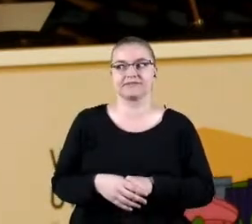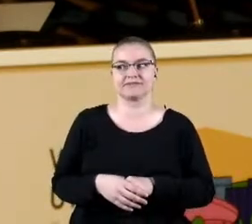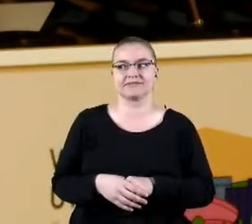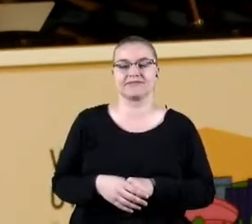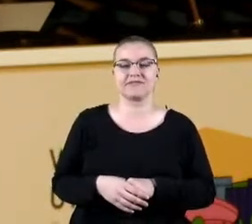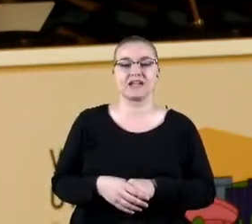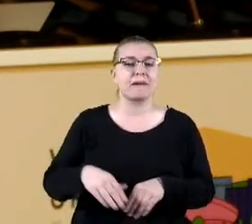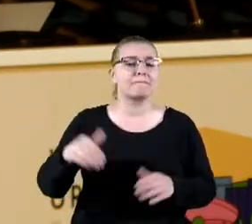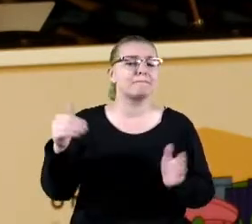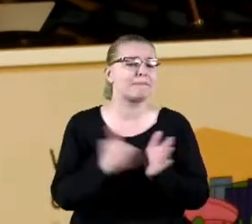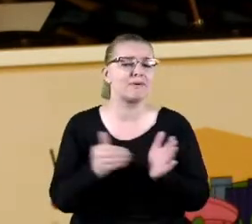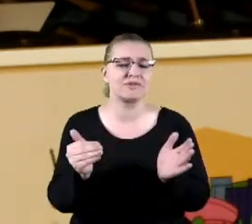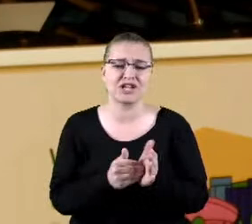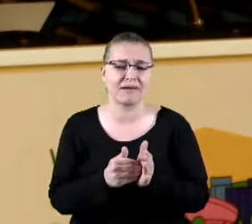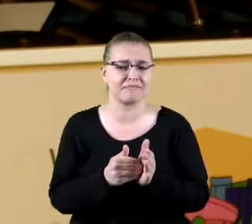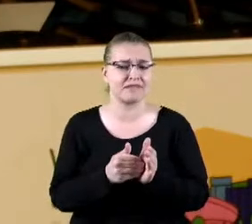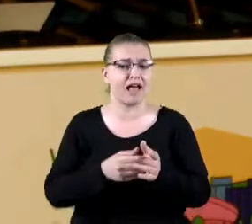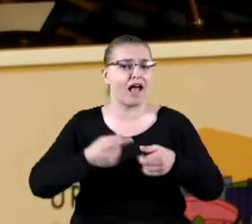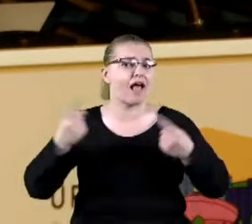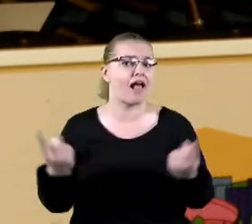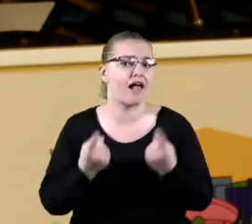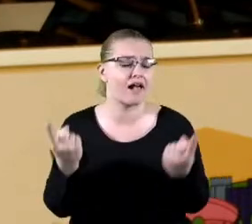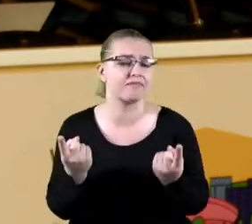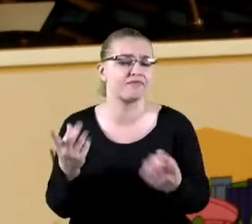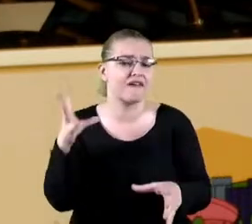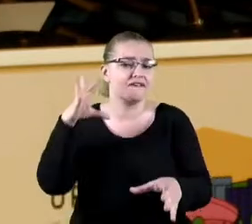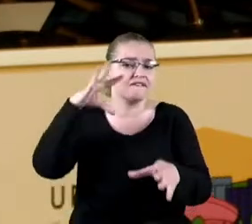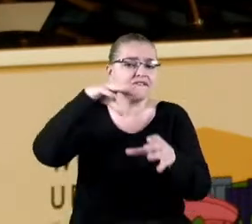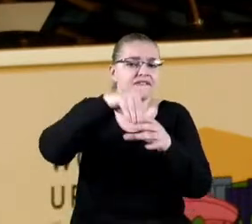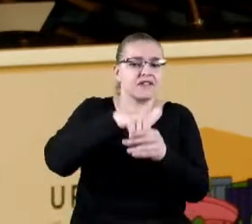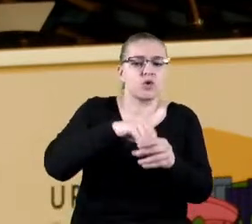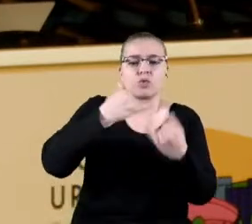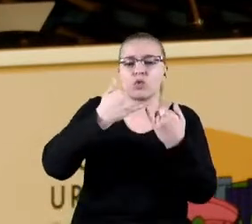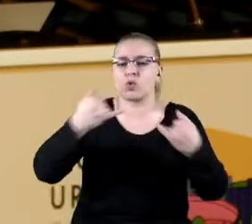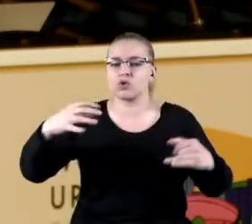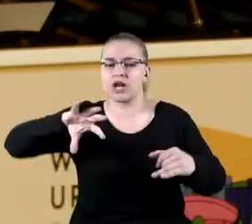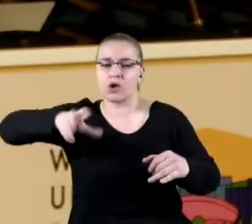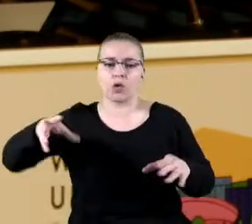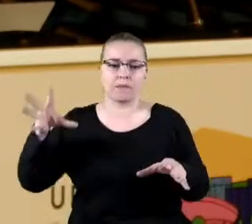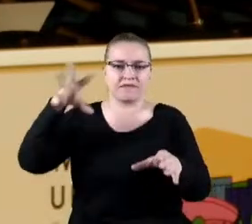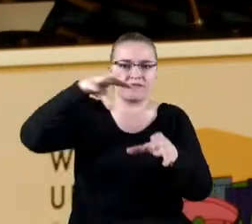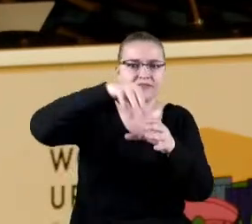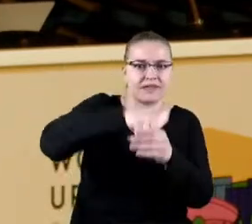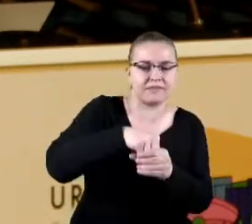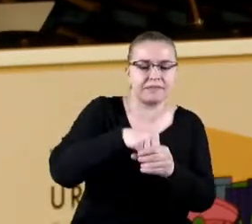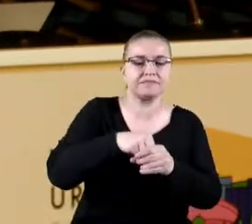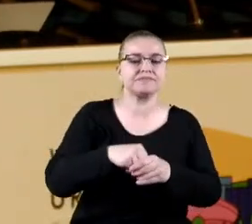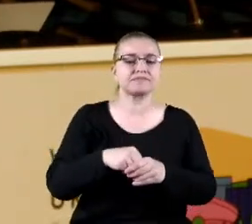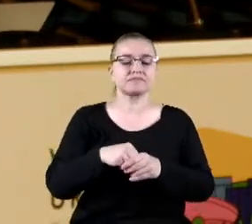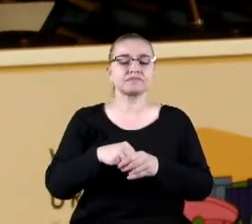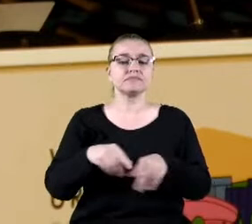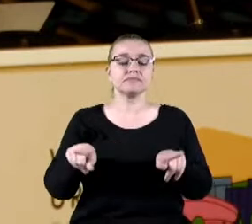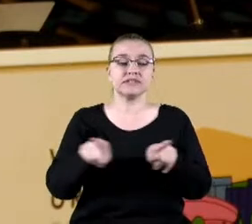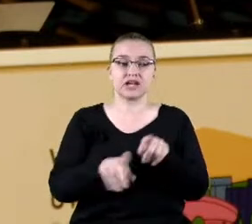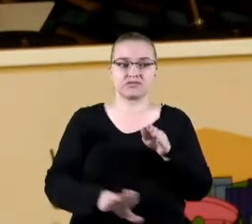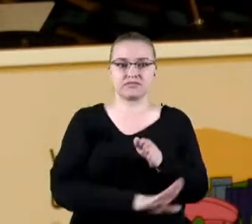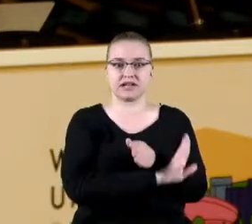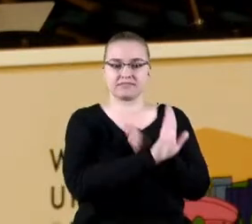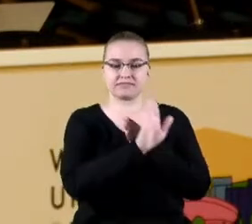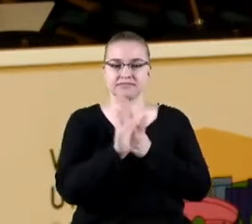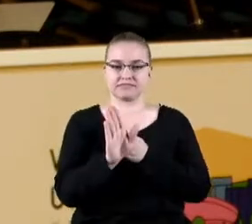promote inclusive and representative citizen participation so as